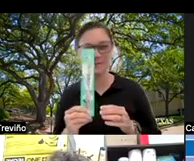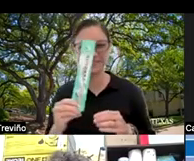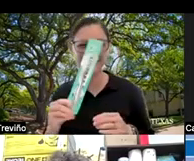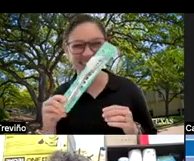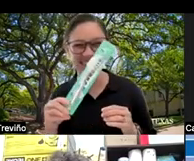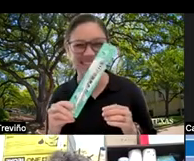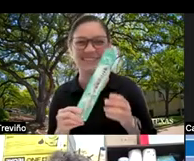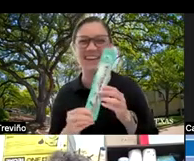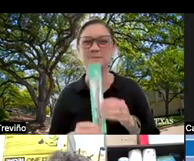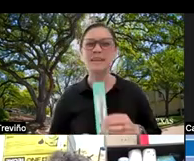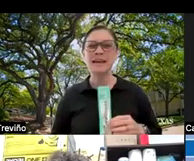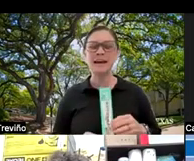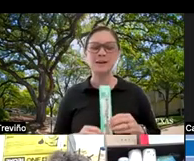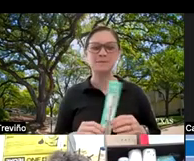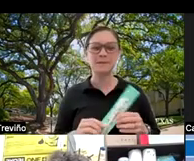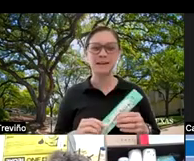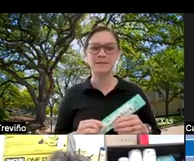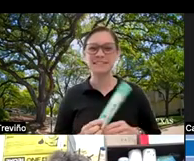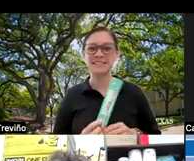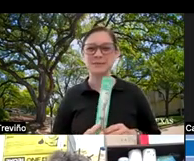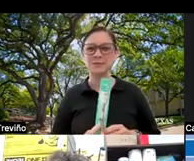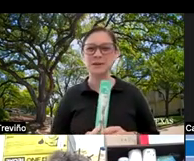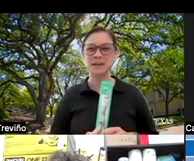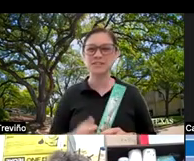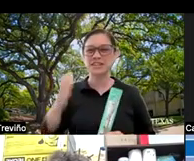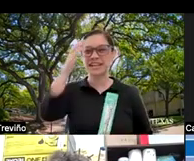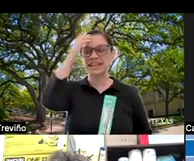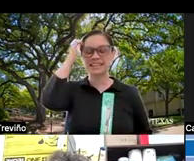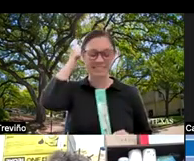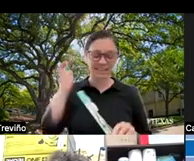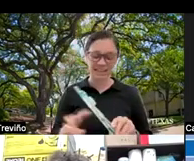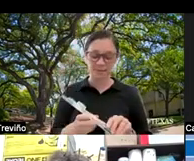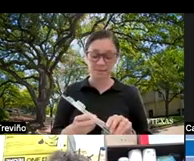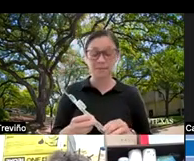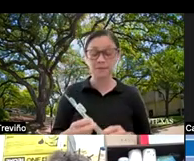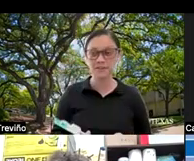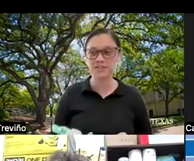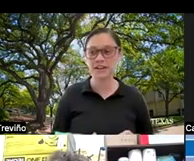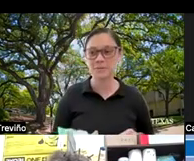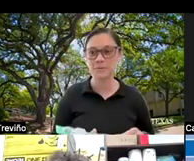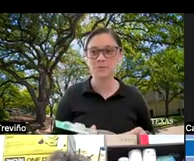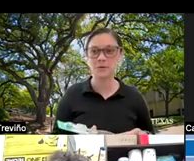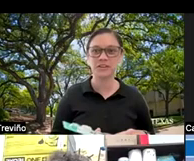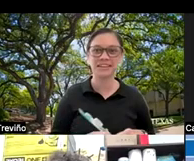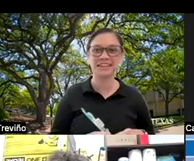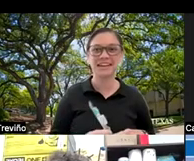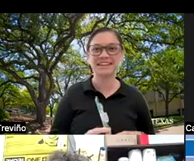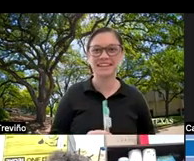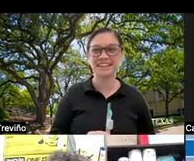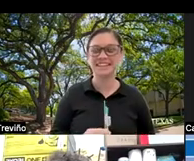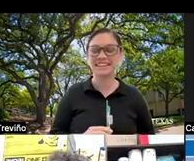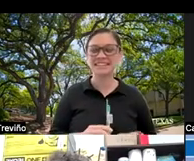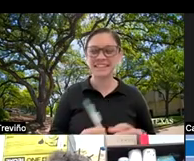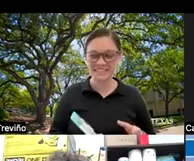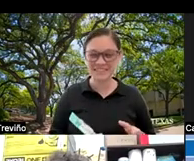toothbrush. Hopefully you all can see this okay. My object's a toothbrush, and my first job was working at